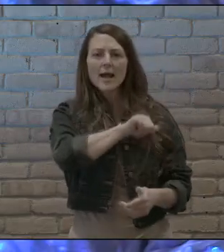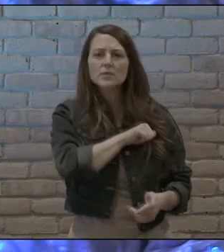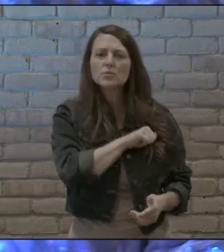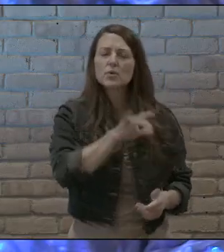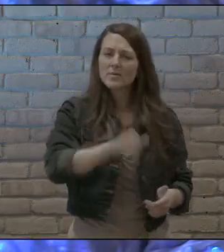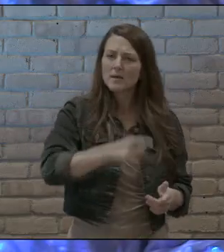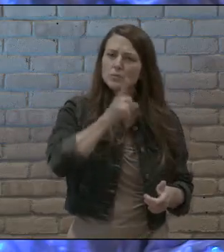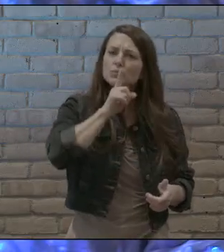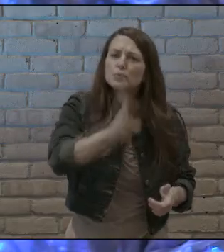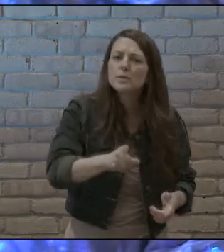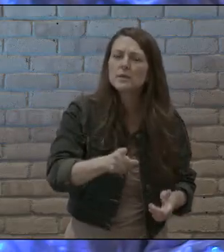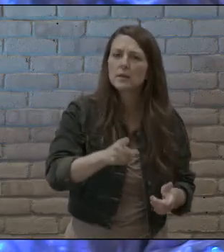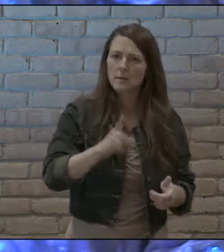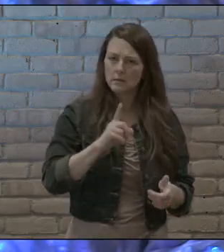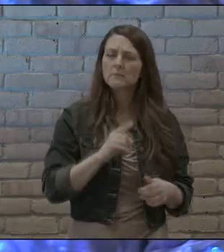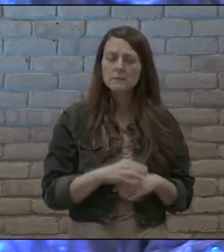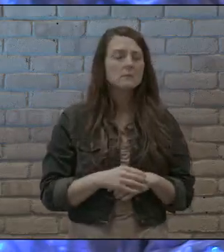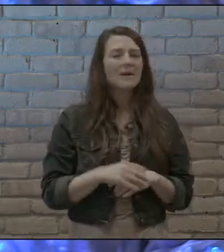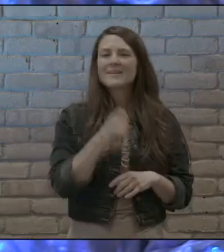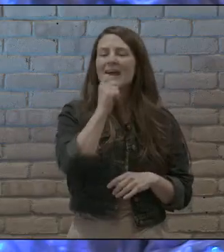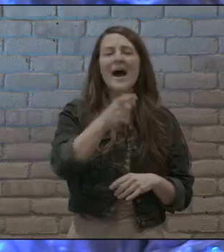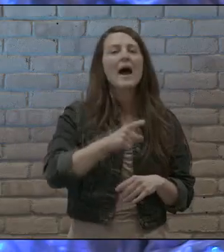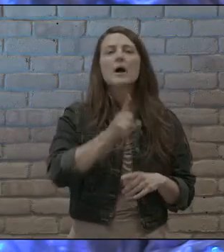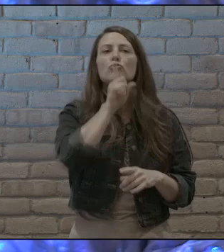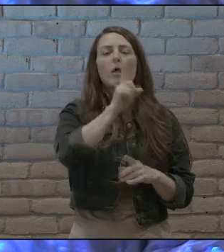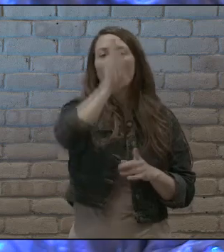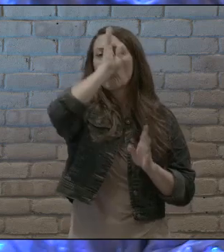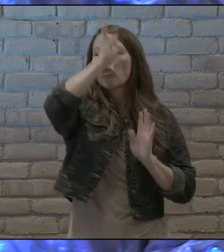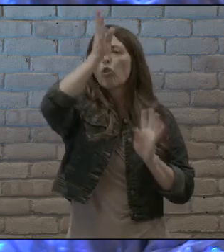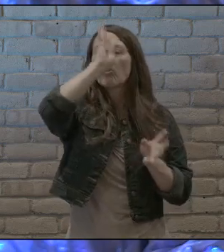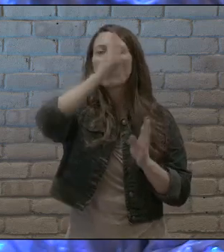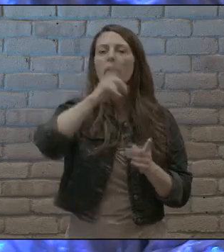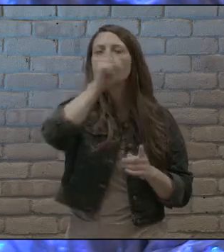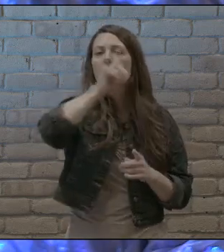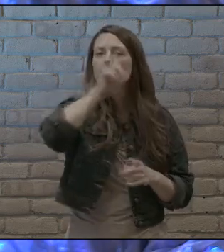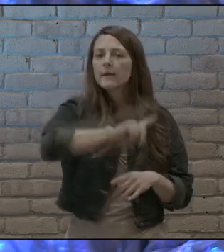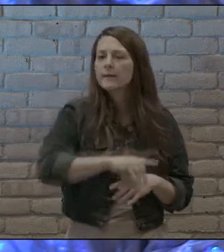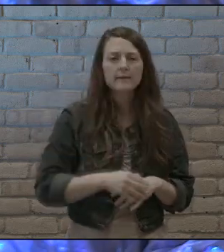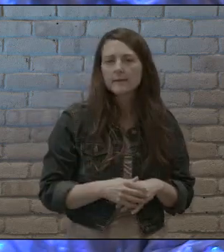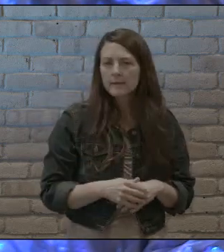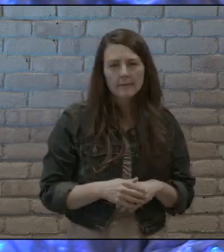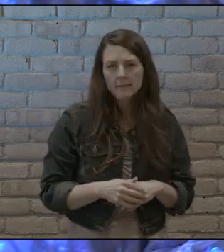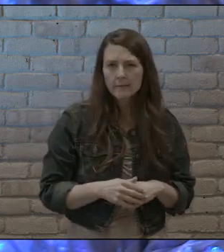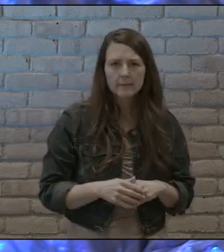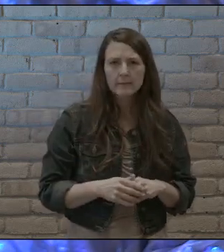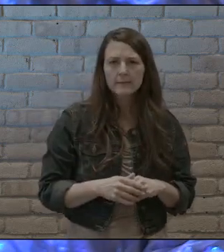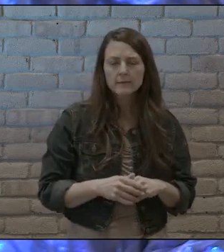that is real and authentic, not manufactured and fake.